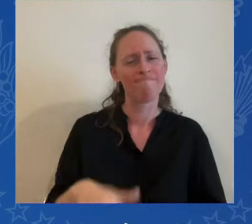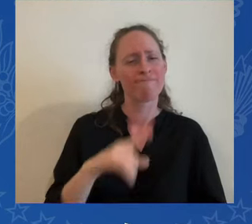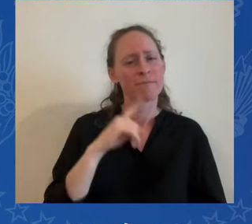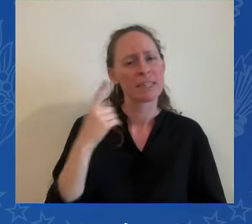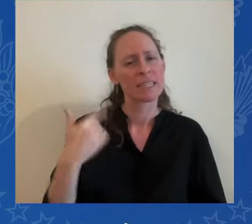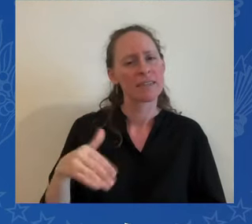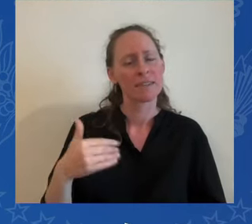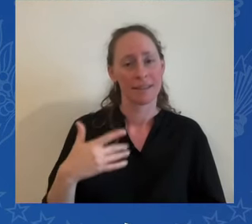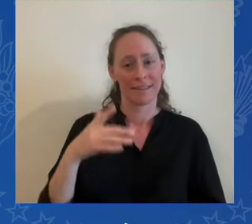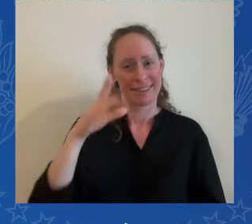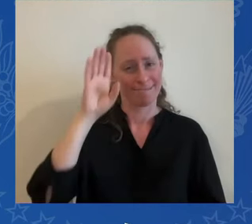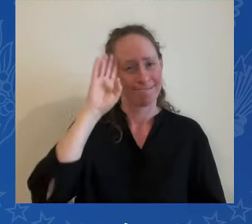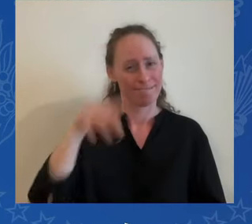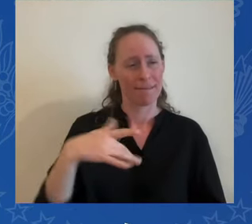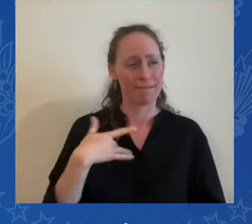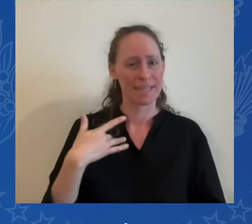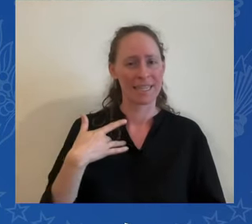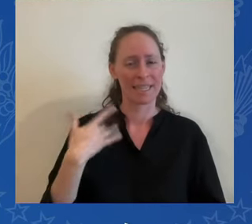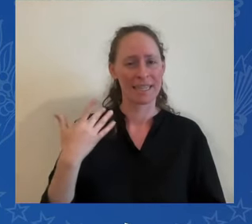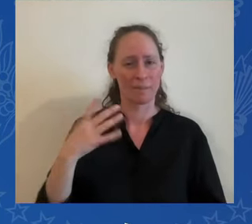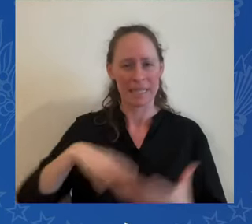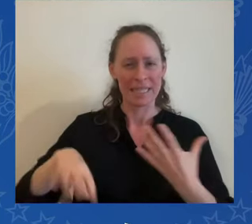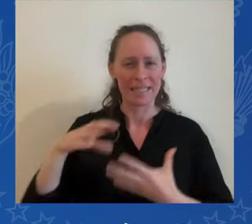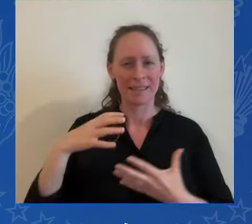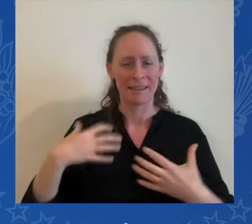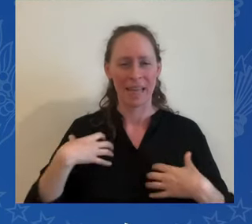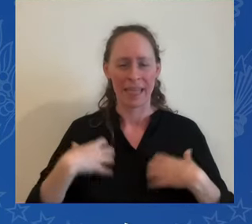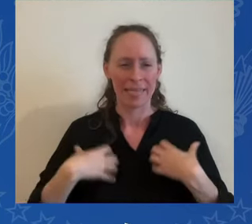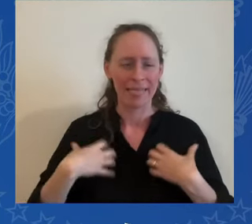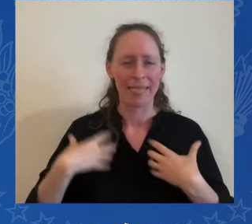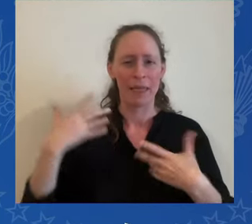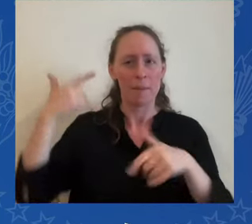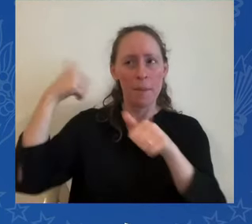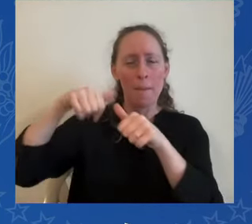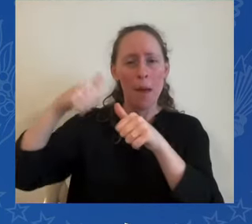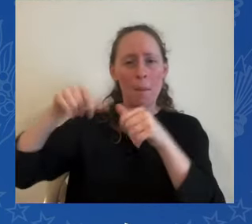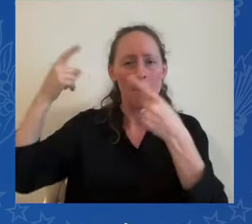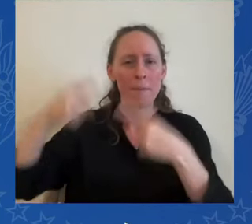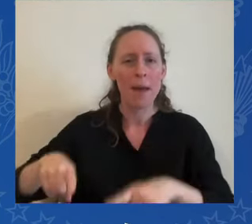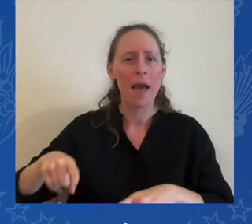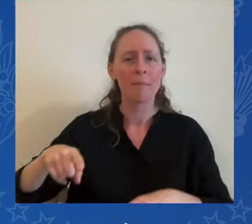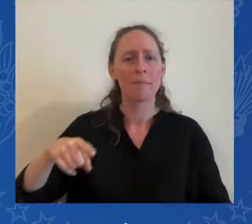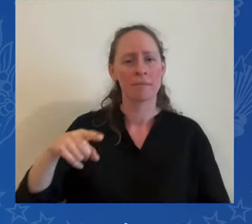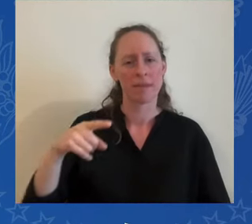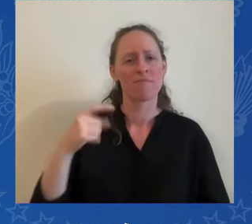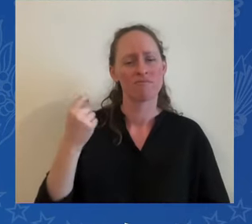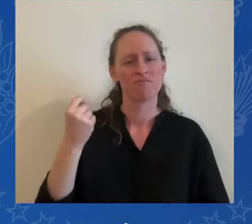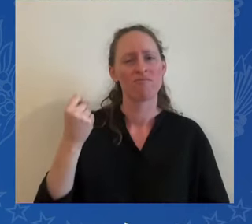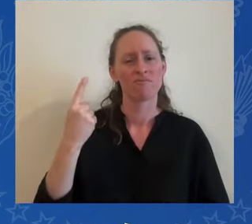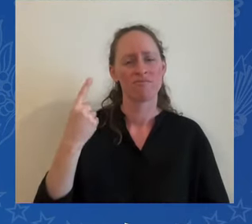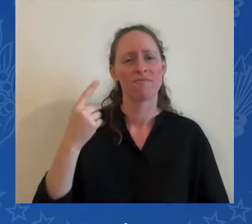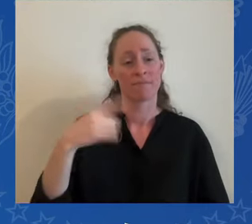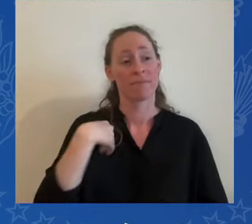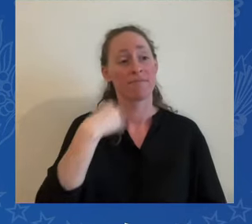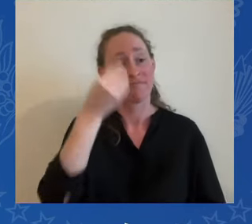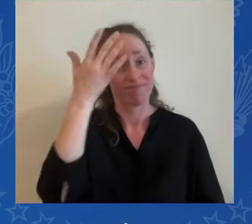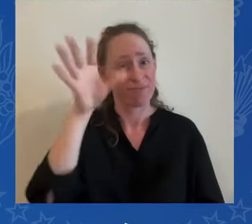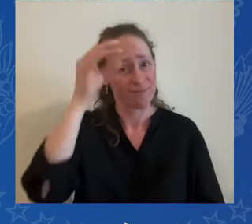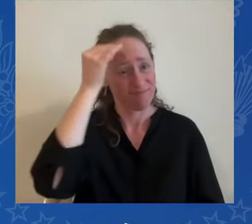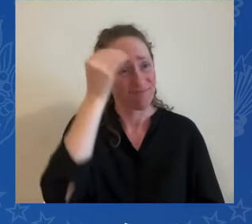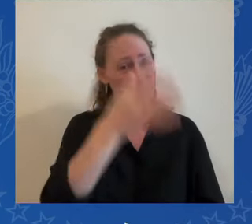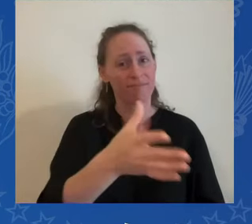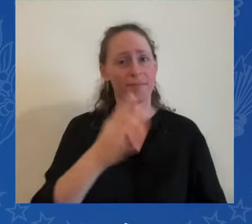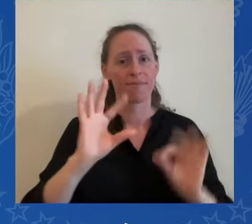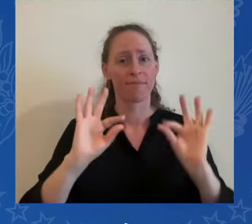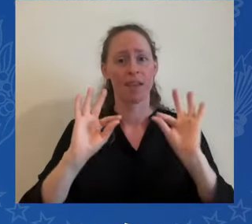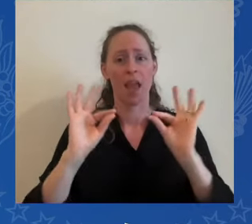families that I said to them personally, at the time when I met them and now, it takes a lot of courage to do what you're doing. And thank